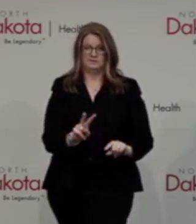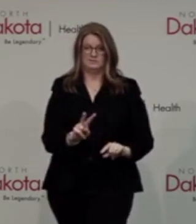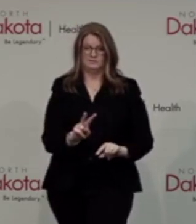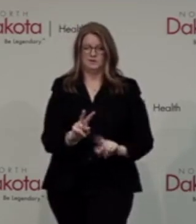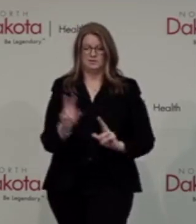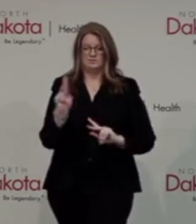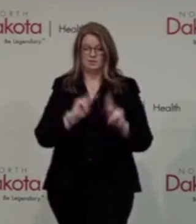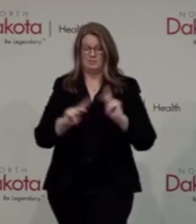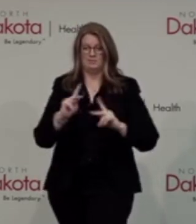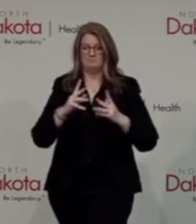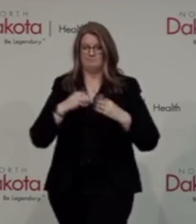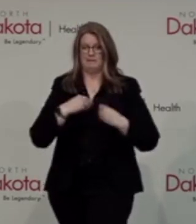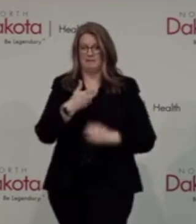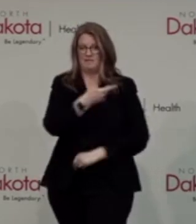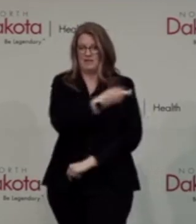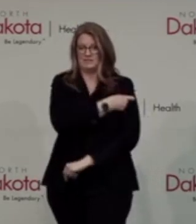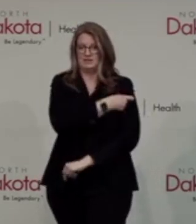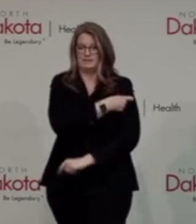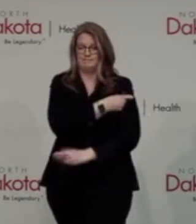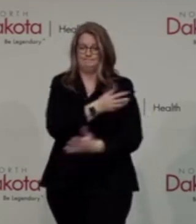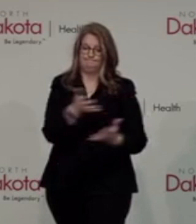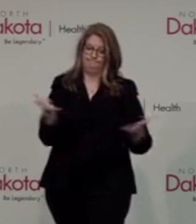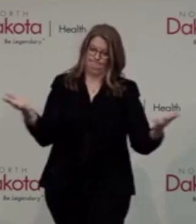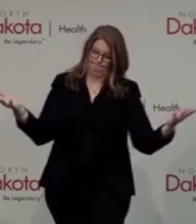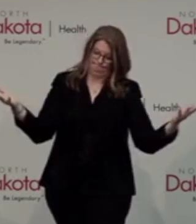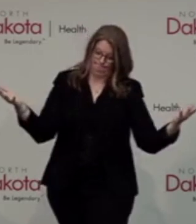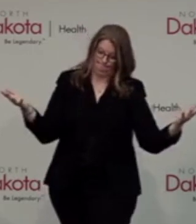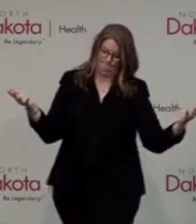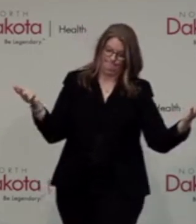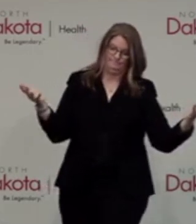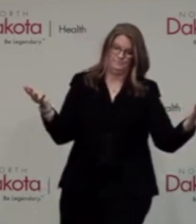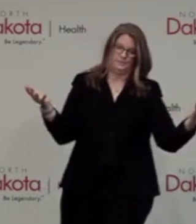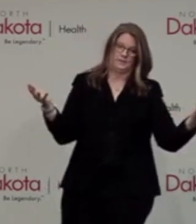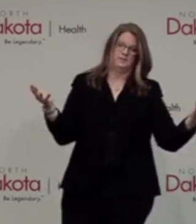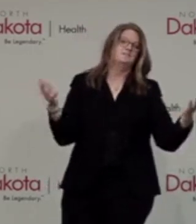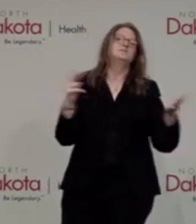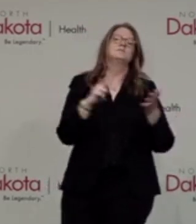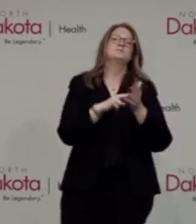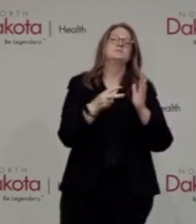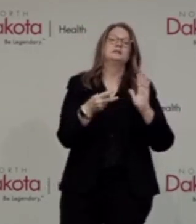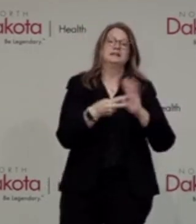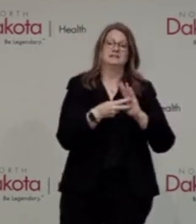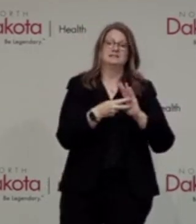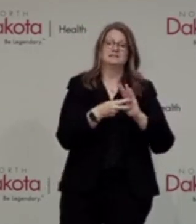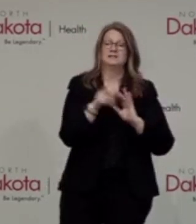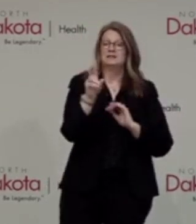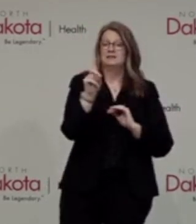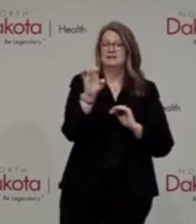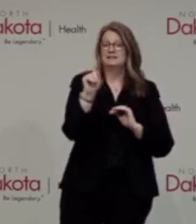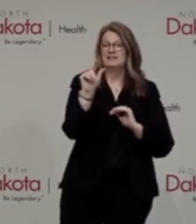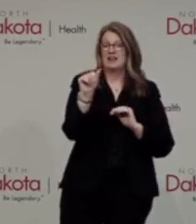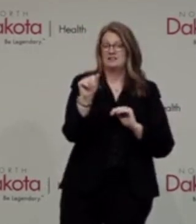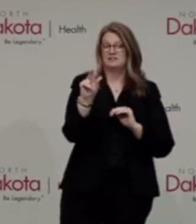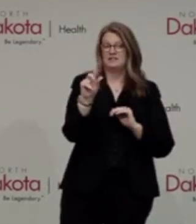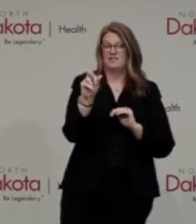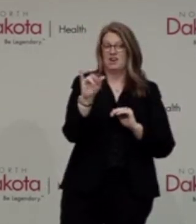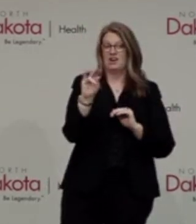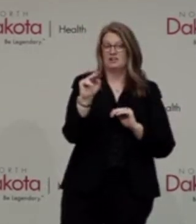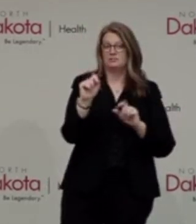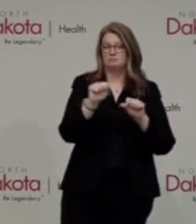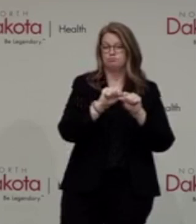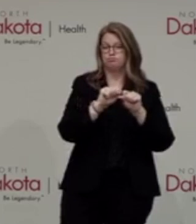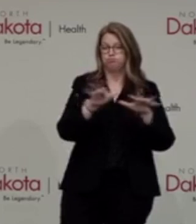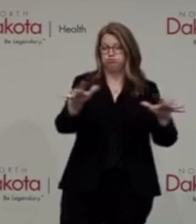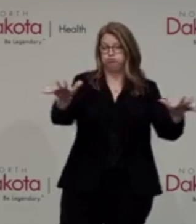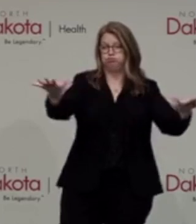vaccination. And it is what it is, but it does create more opportunities for the Delta variant to infect, creates